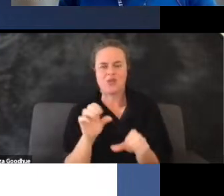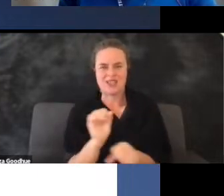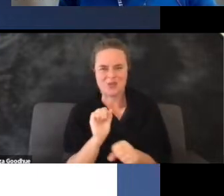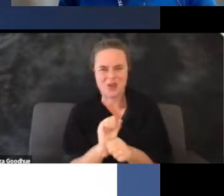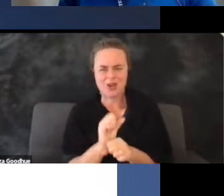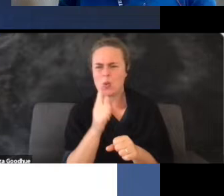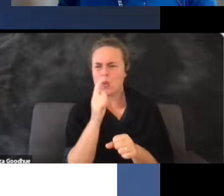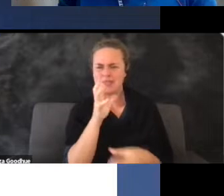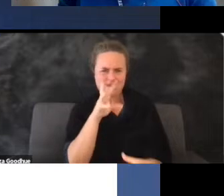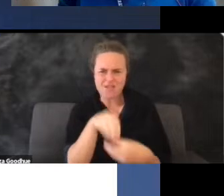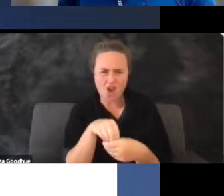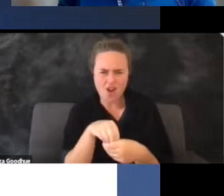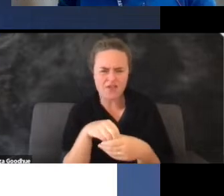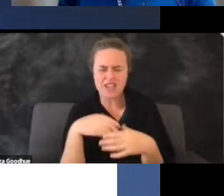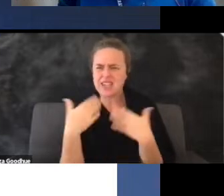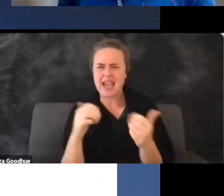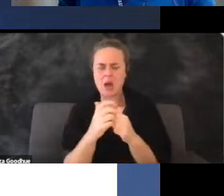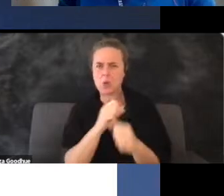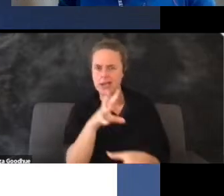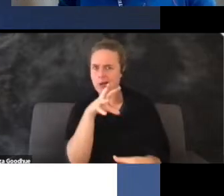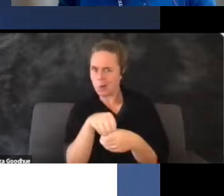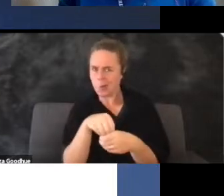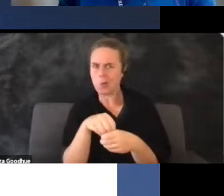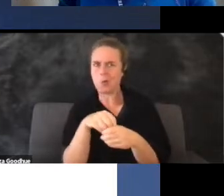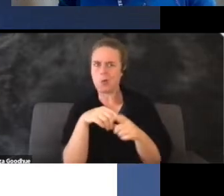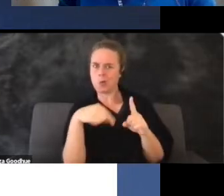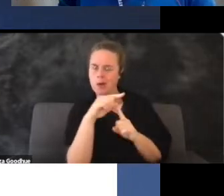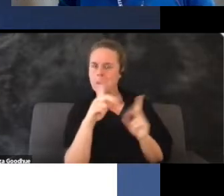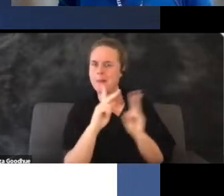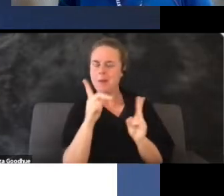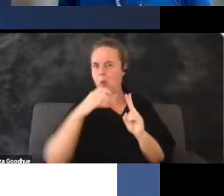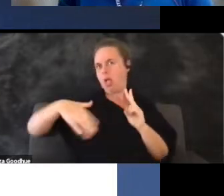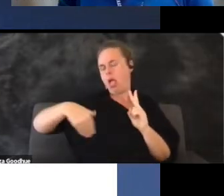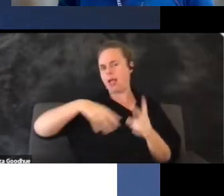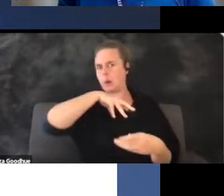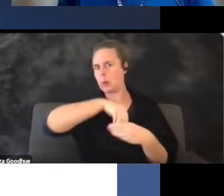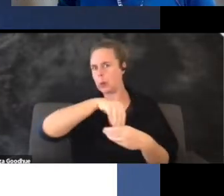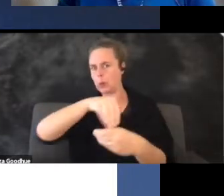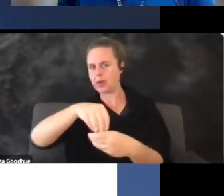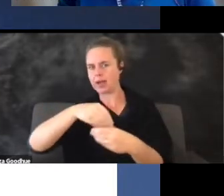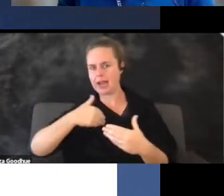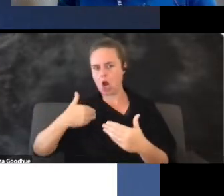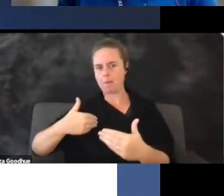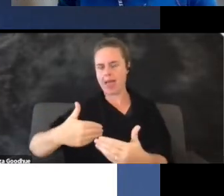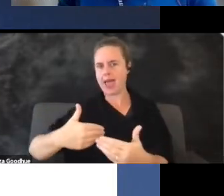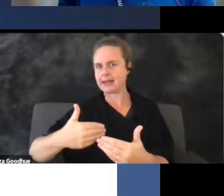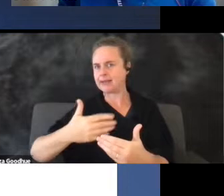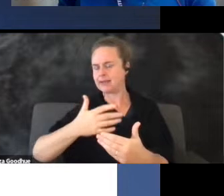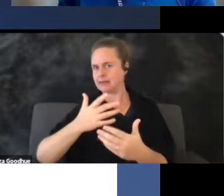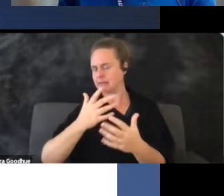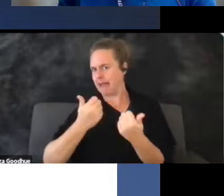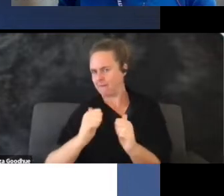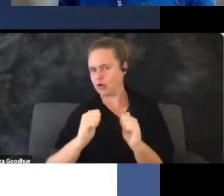in doing this work, and how do we include the voices of those who have not been included in our past efforts. How do we truly build